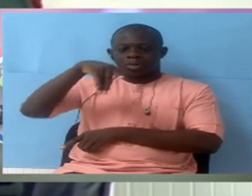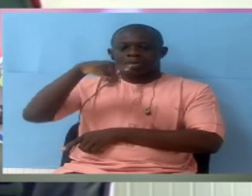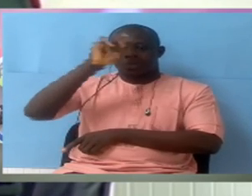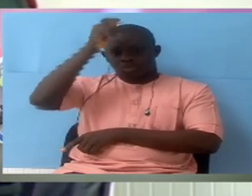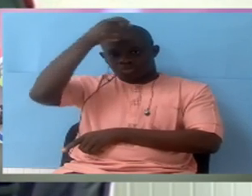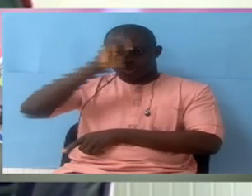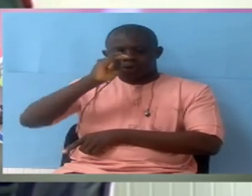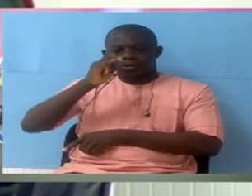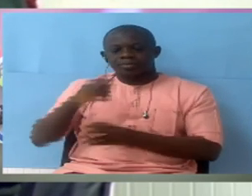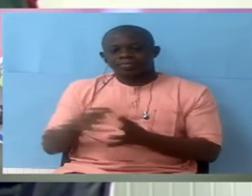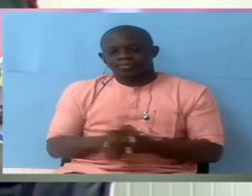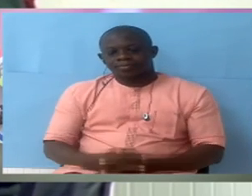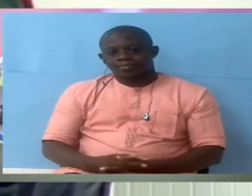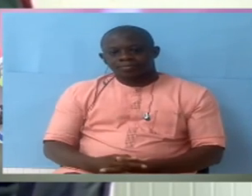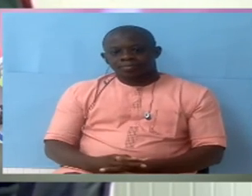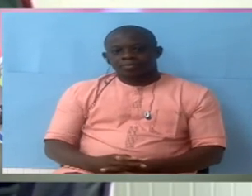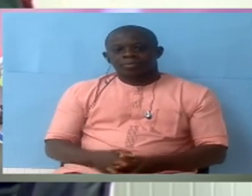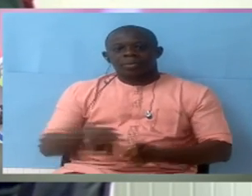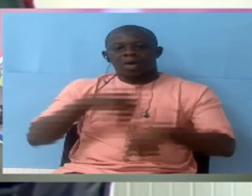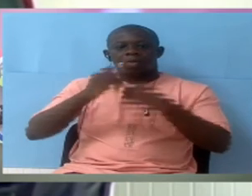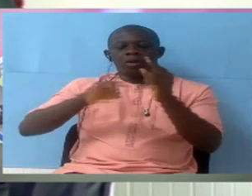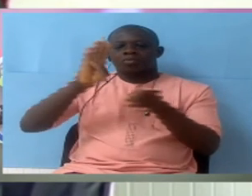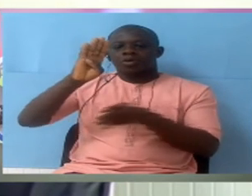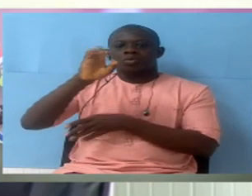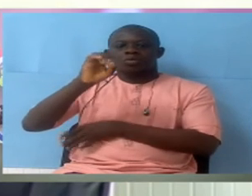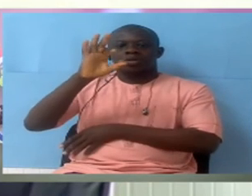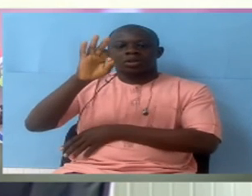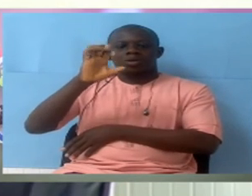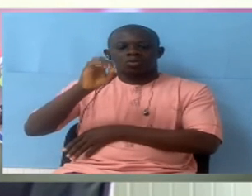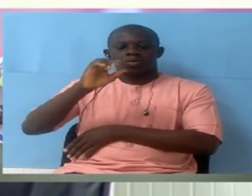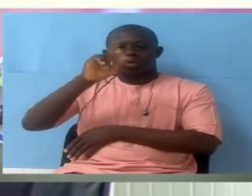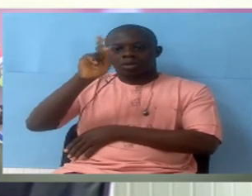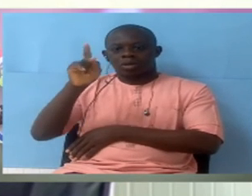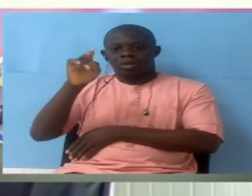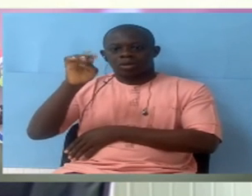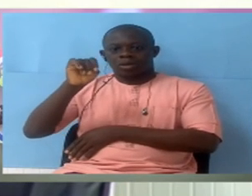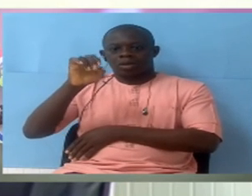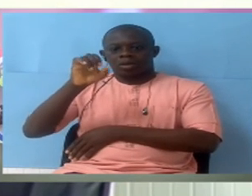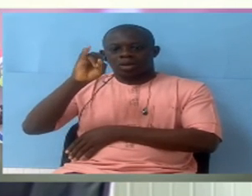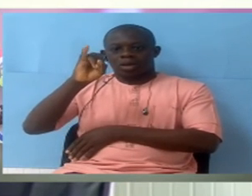mo topa ci njiti police. What about Boto Keita? Boto Keita nak. Boto Keita